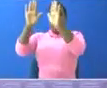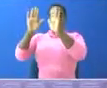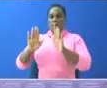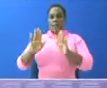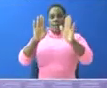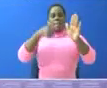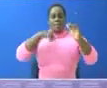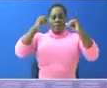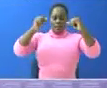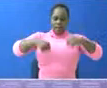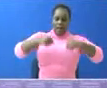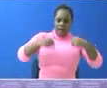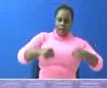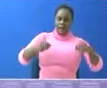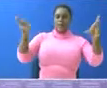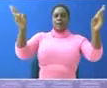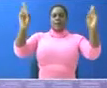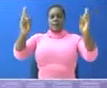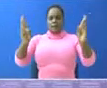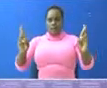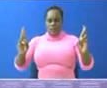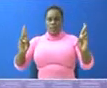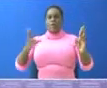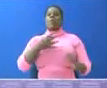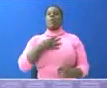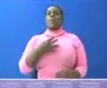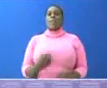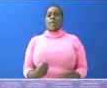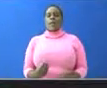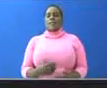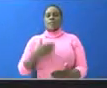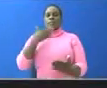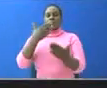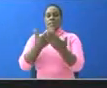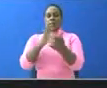I'm able, ready, and willing. Thank you very much, candidates.